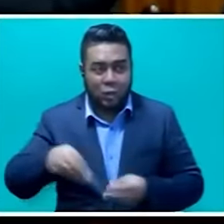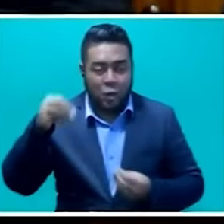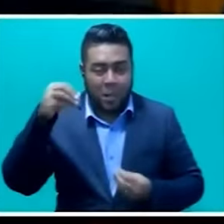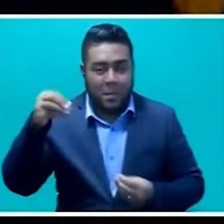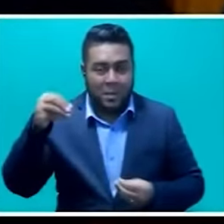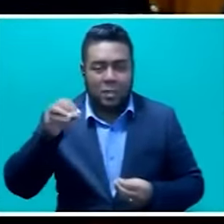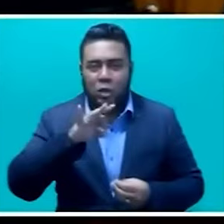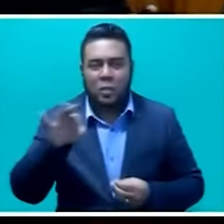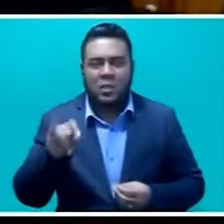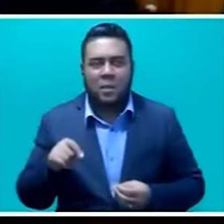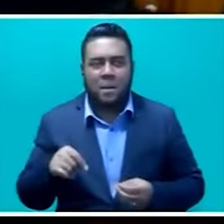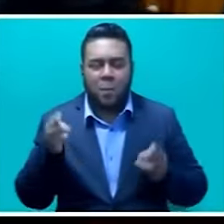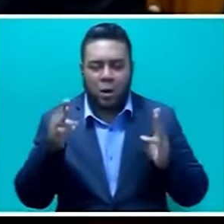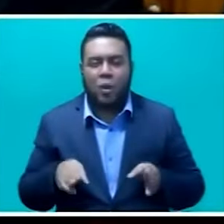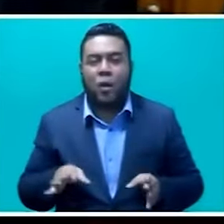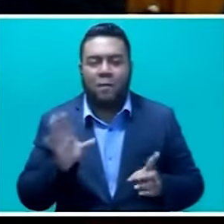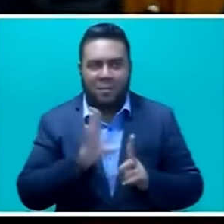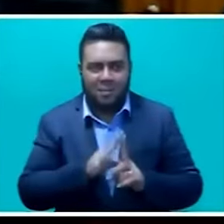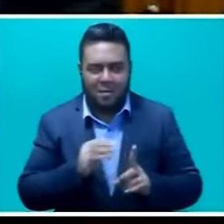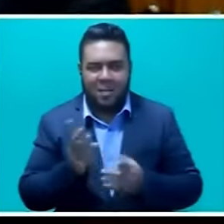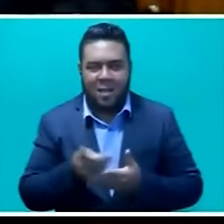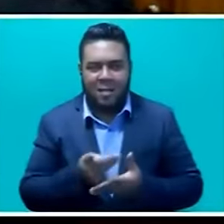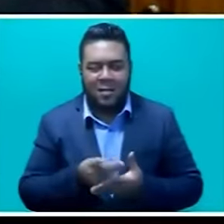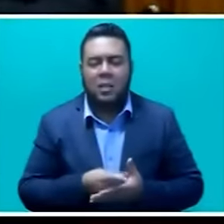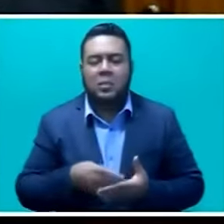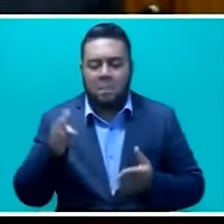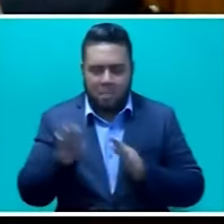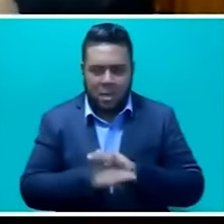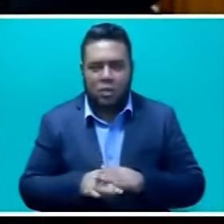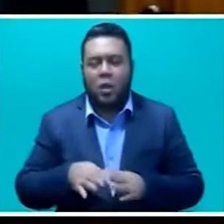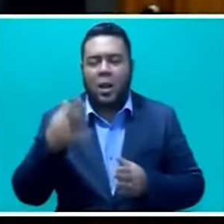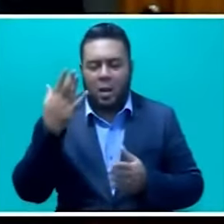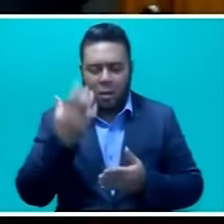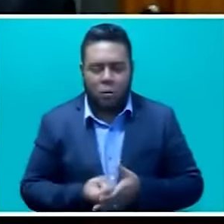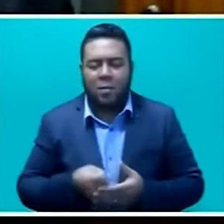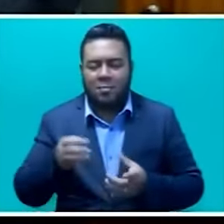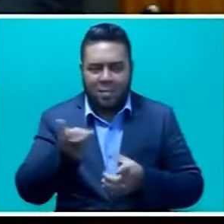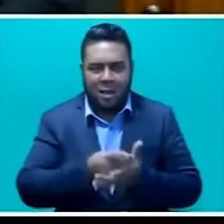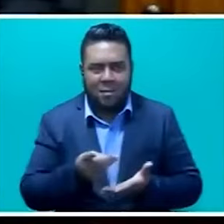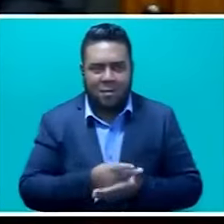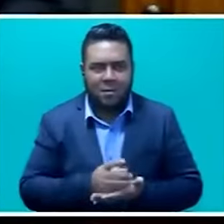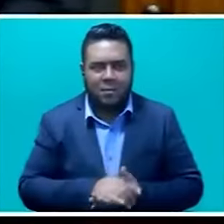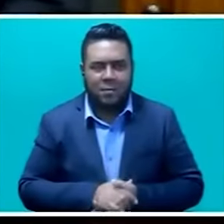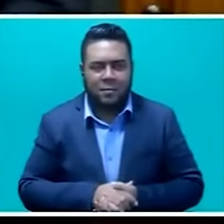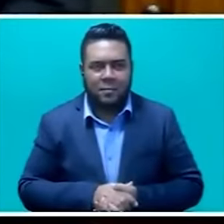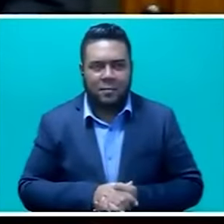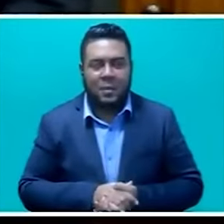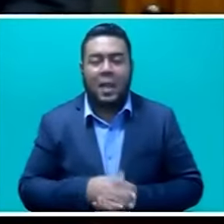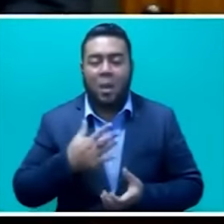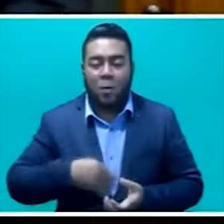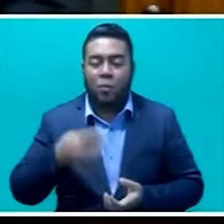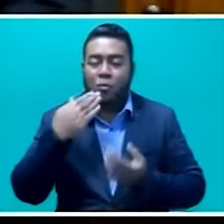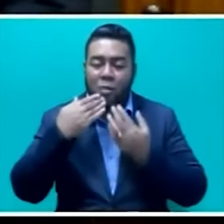based on just any modelling of data. It's based on actual data provided by FIBOS. And I want to thank